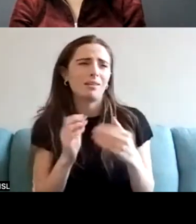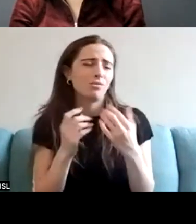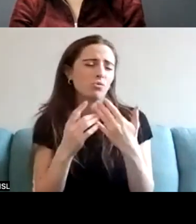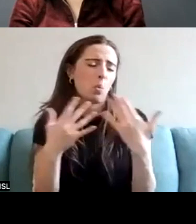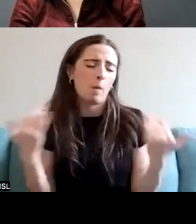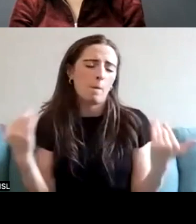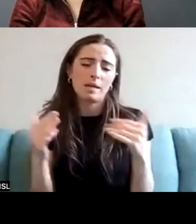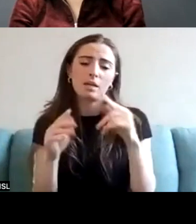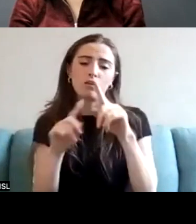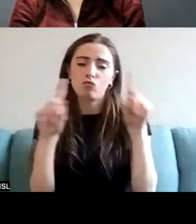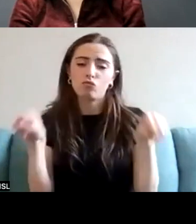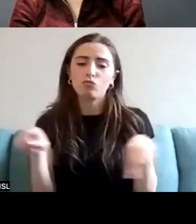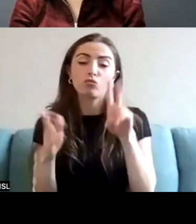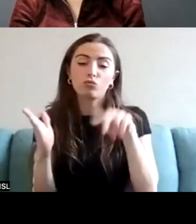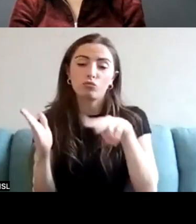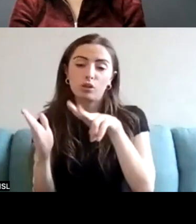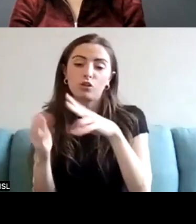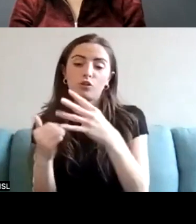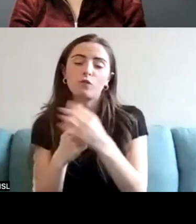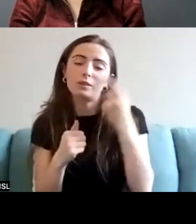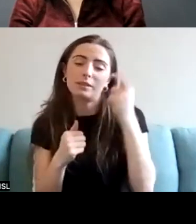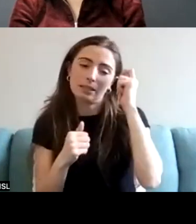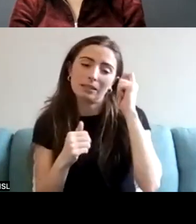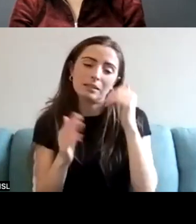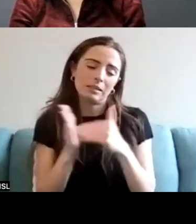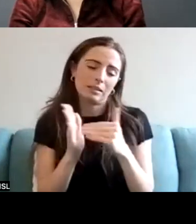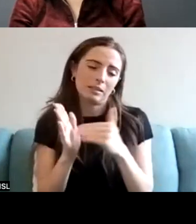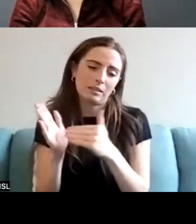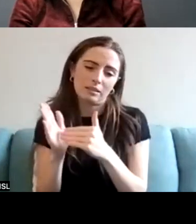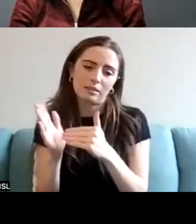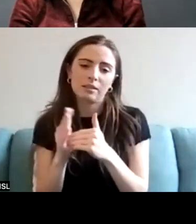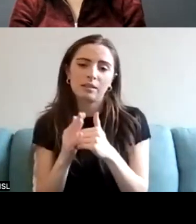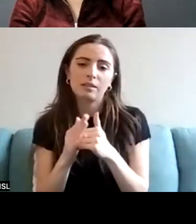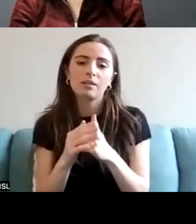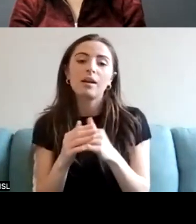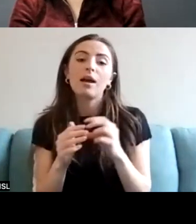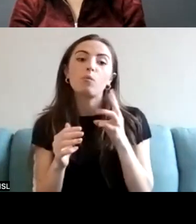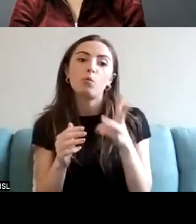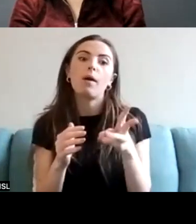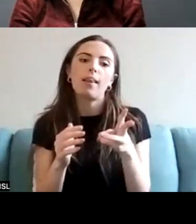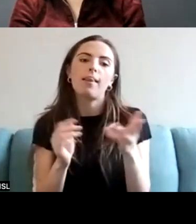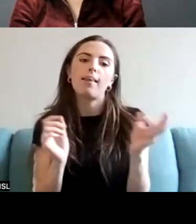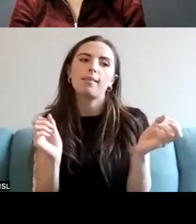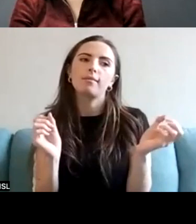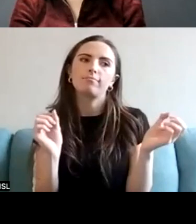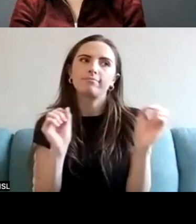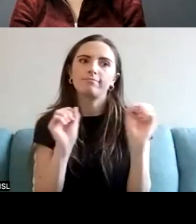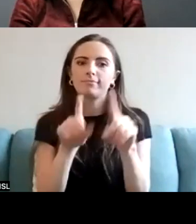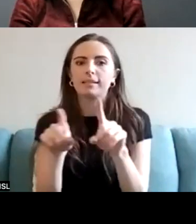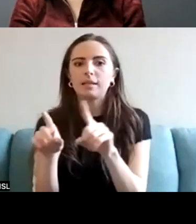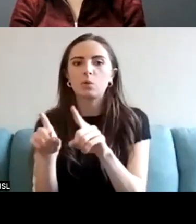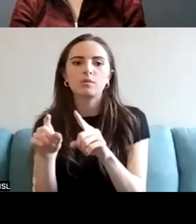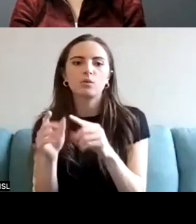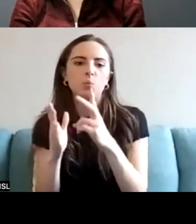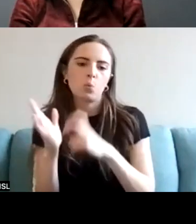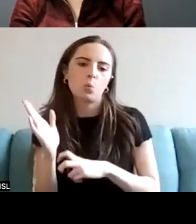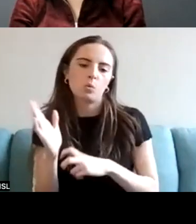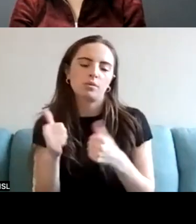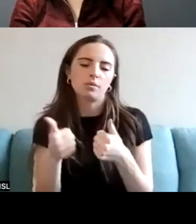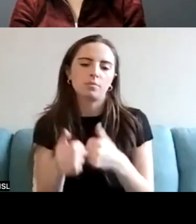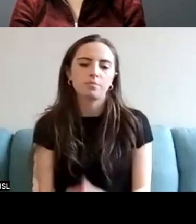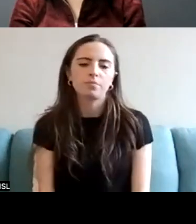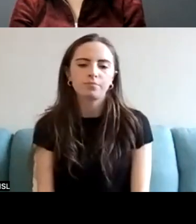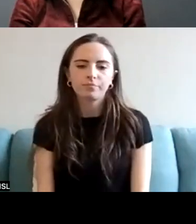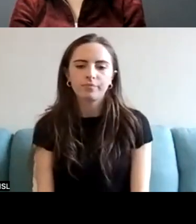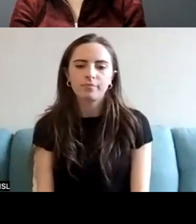out there that you can use for testing. So, and we'll give you some notes on that after the meeting today. Yeah,